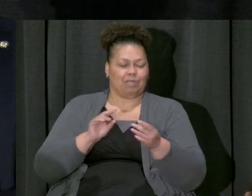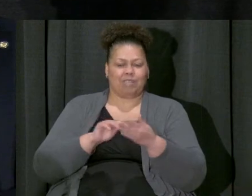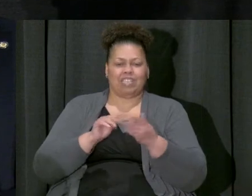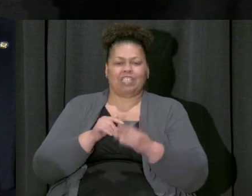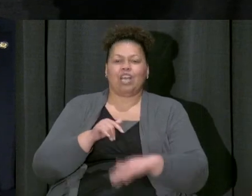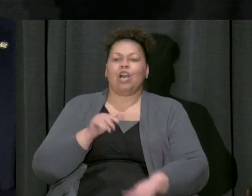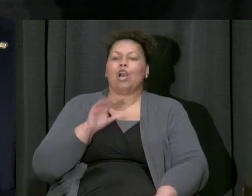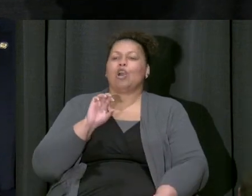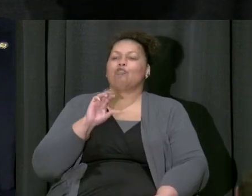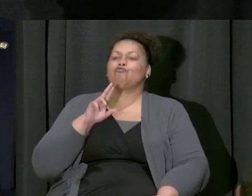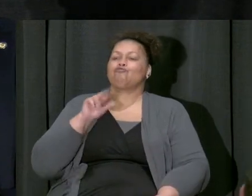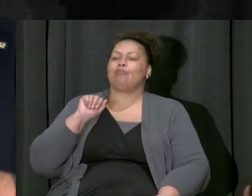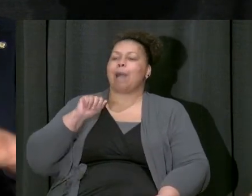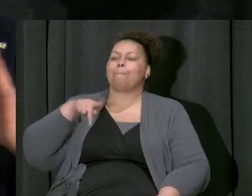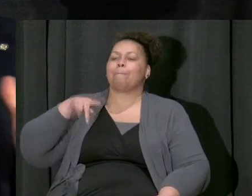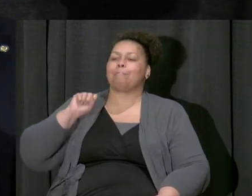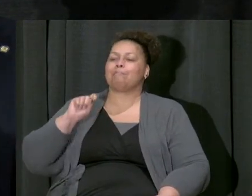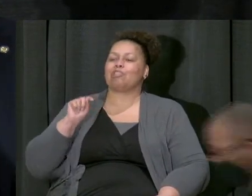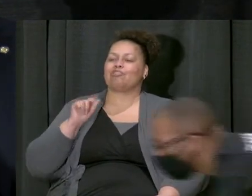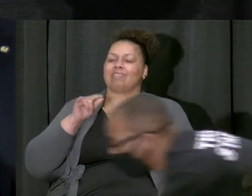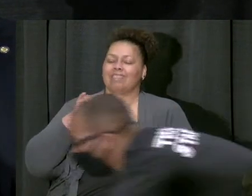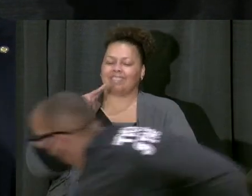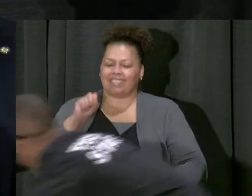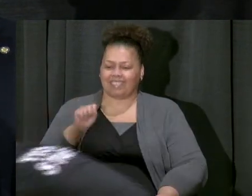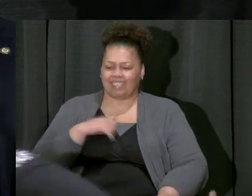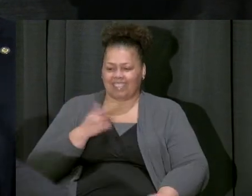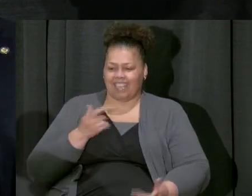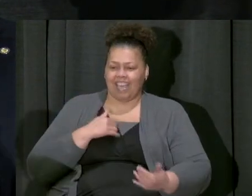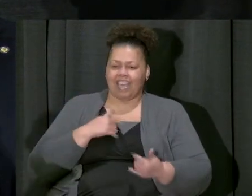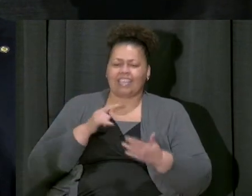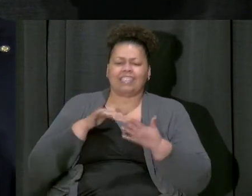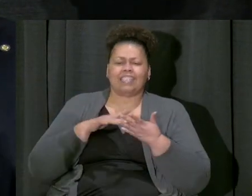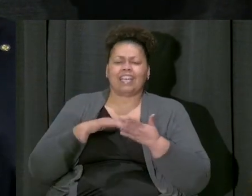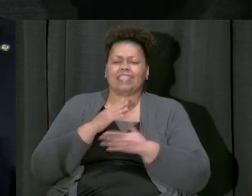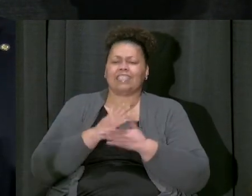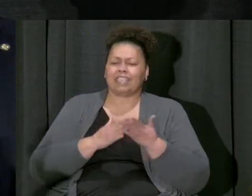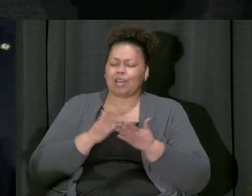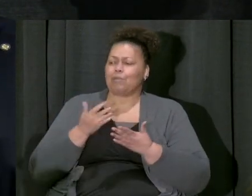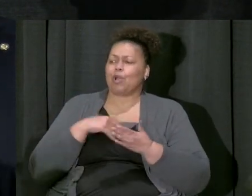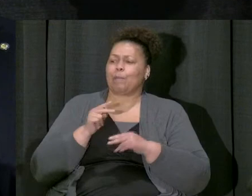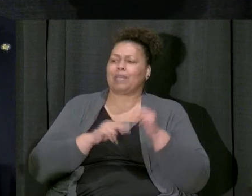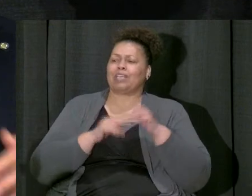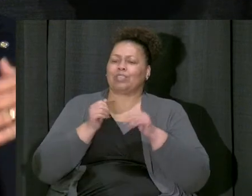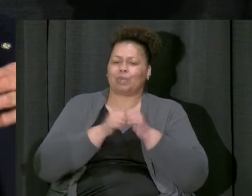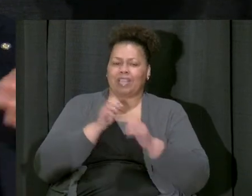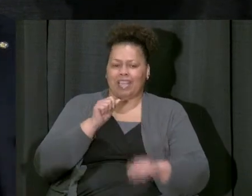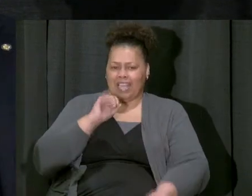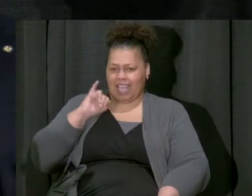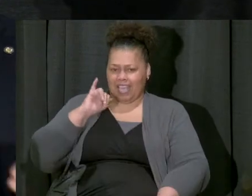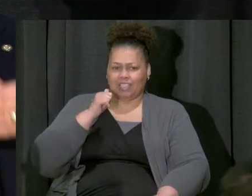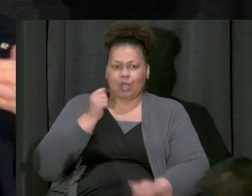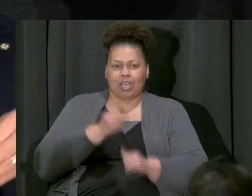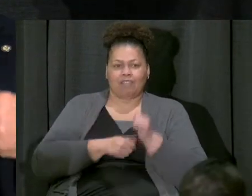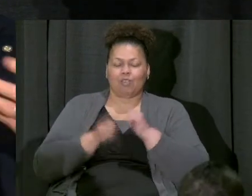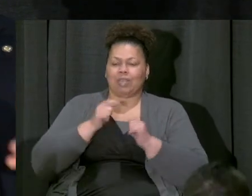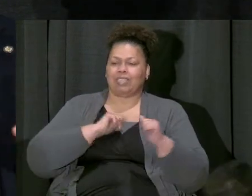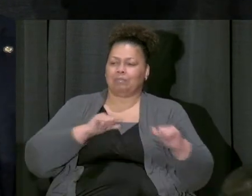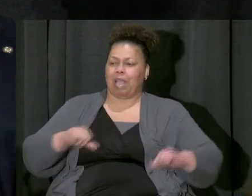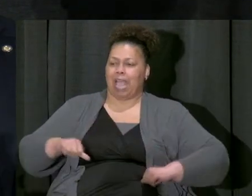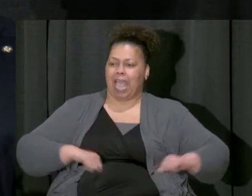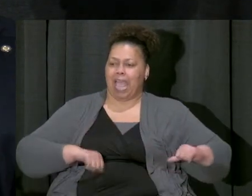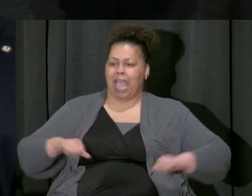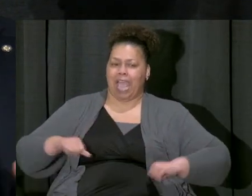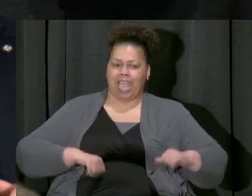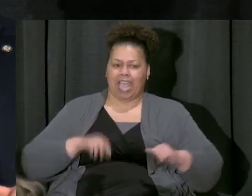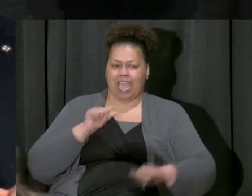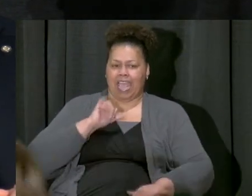well, I heard yesterday about some studies of captions that are built with AI. So everybody's bragging about how AI is so much